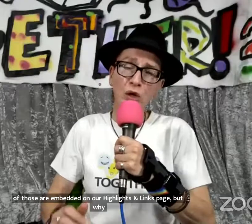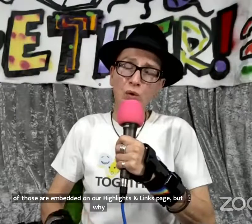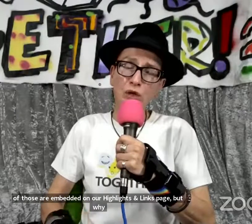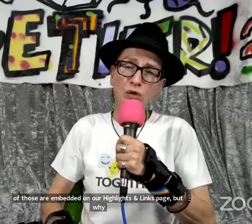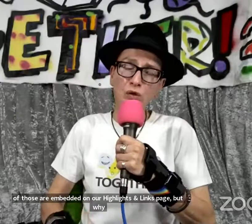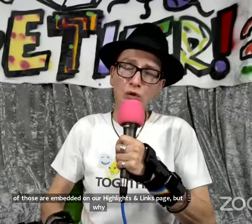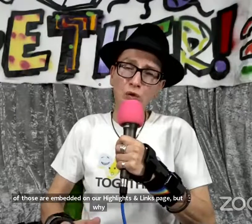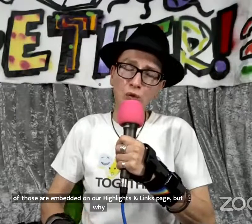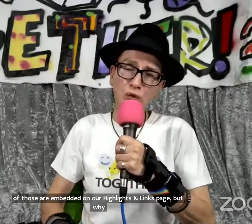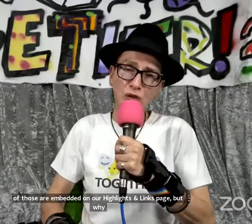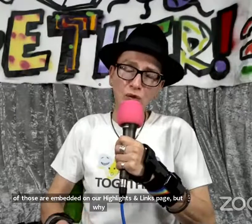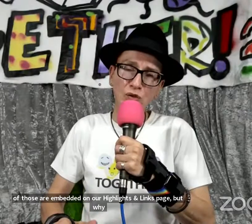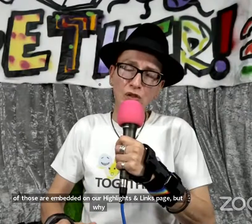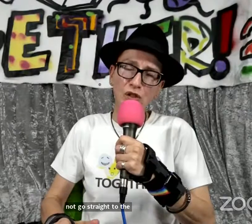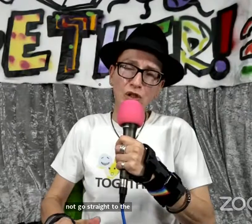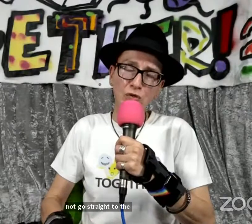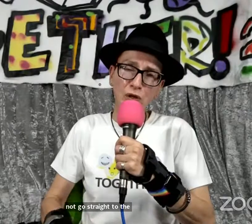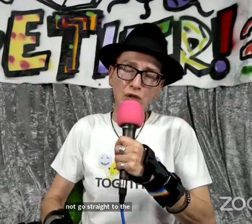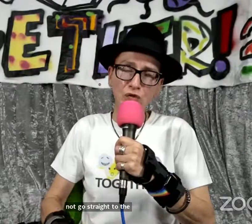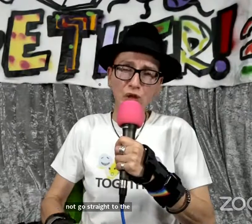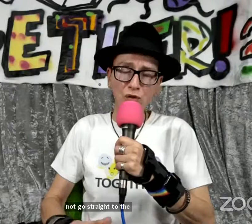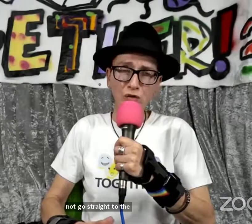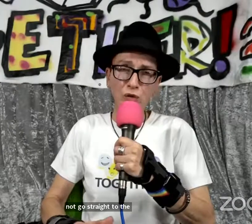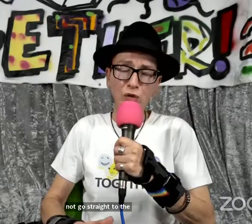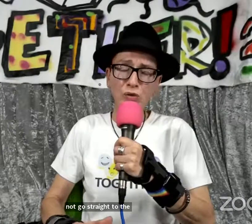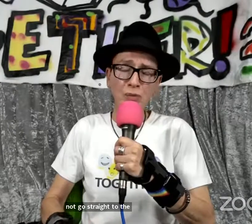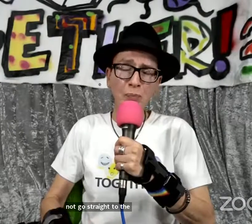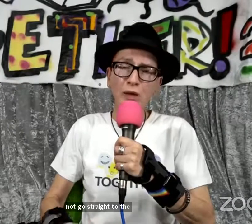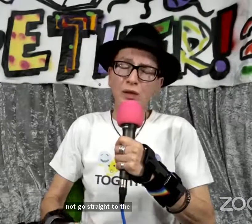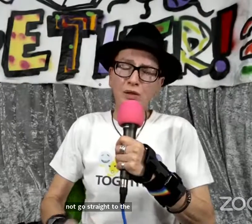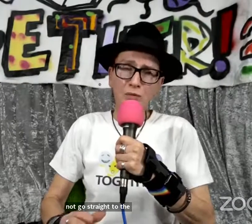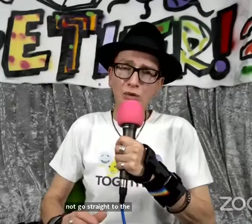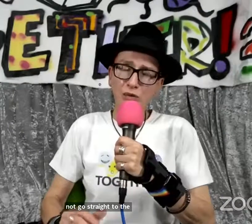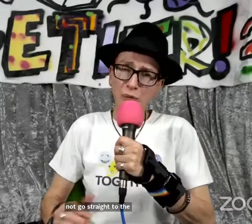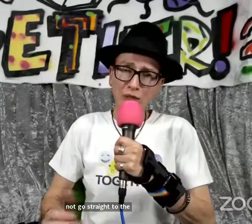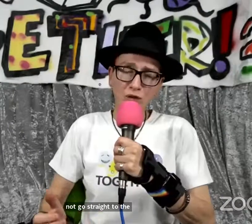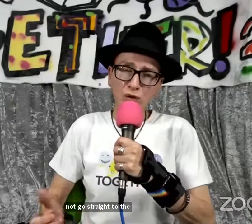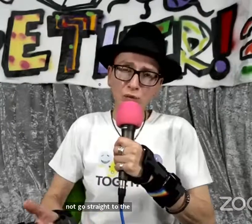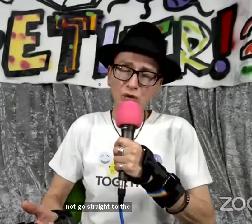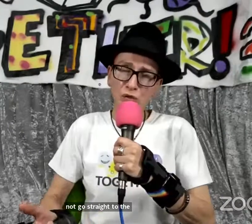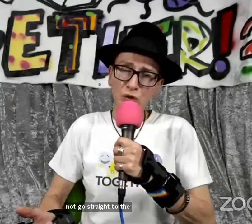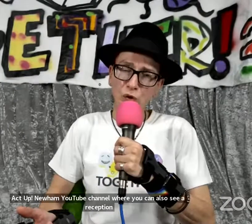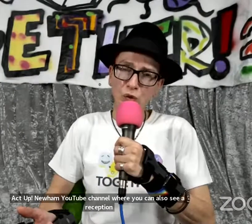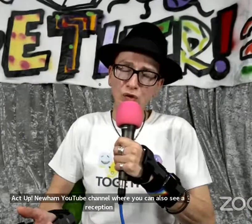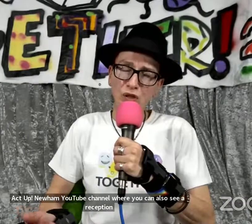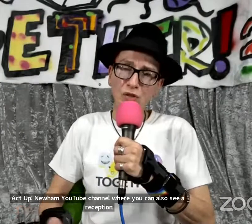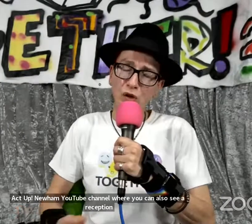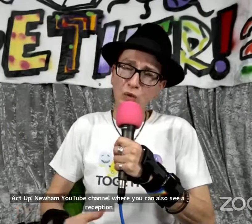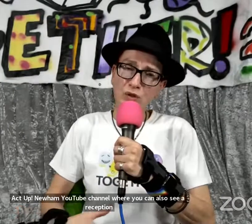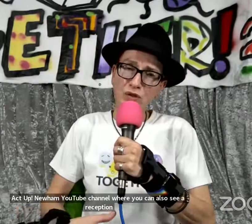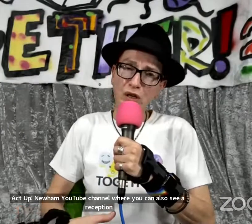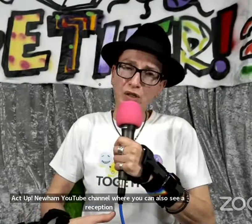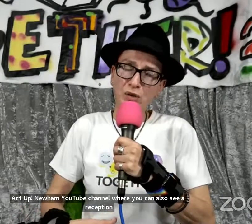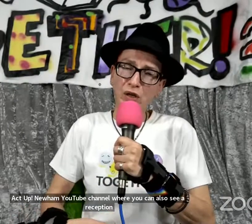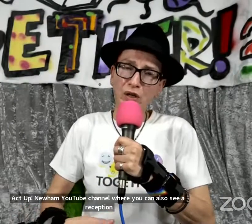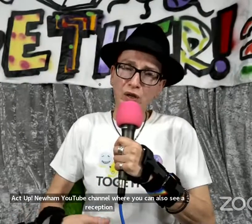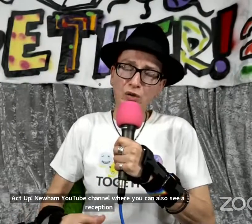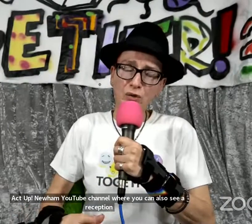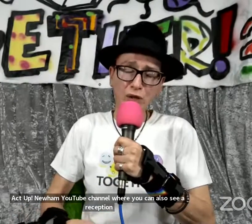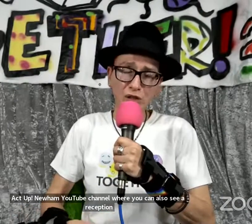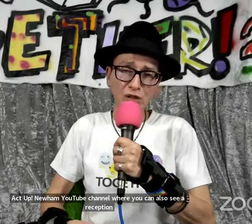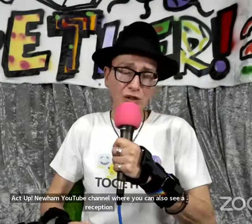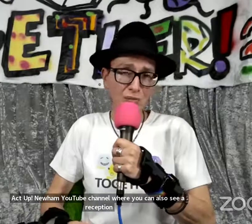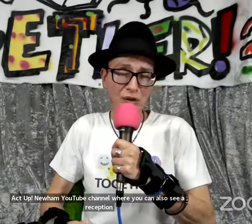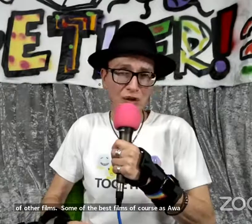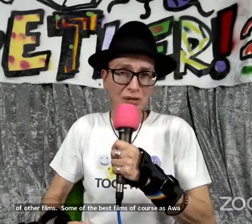channel, where you can also see a range of other films. Some of the best films, of course, as Arwa said, they are